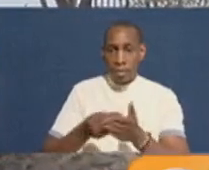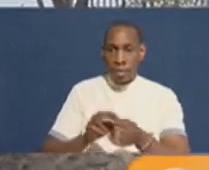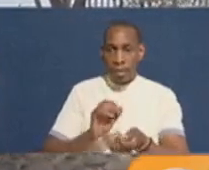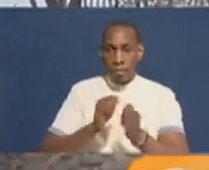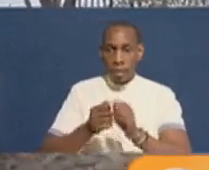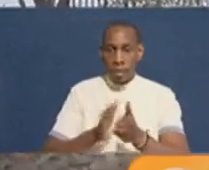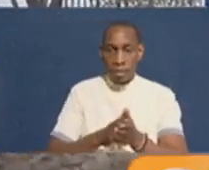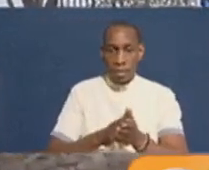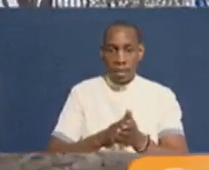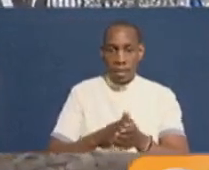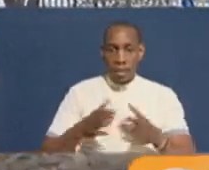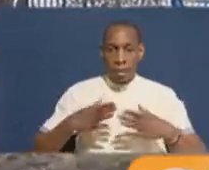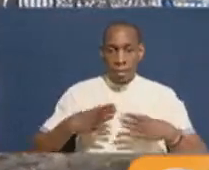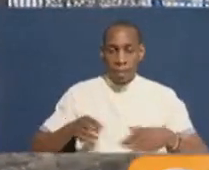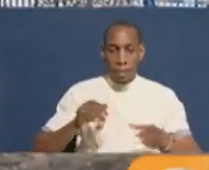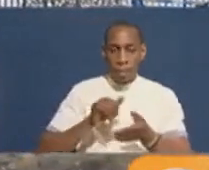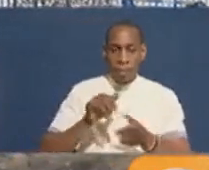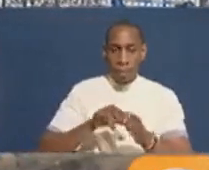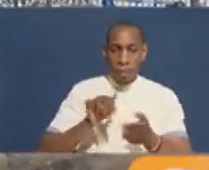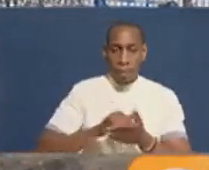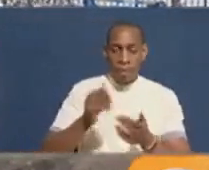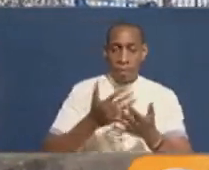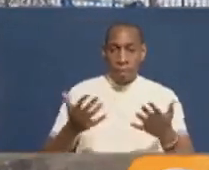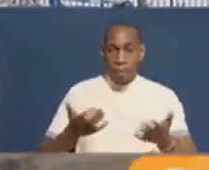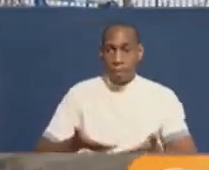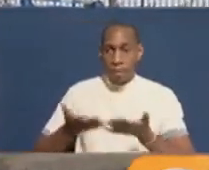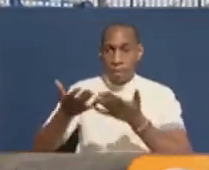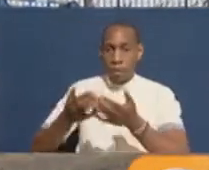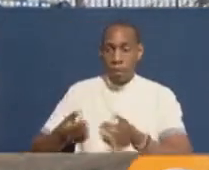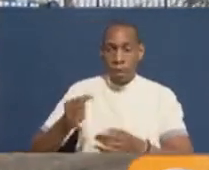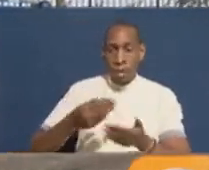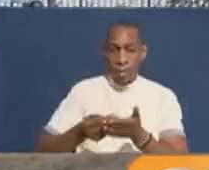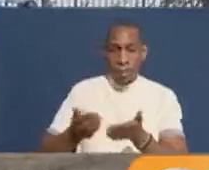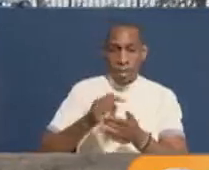of their passenger aircrafts to cargo carriers to increase revenues when